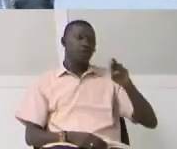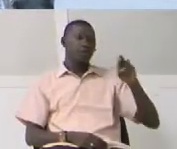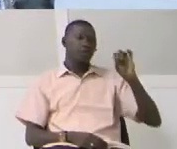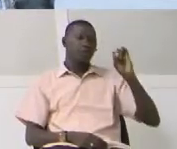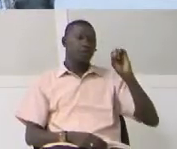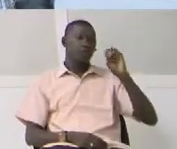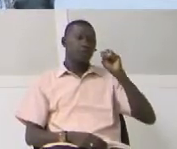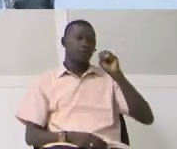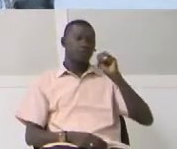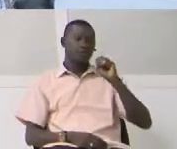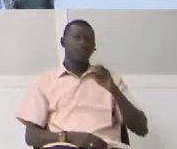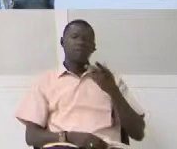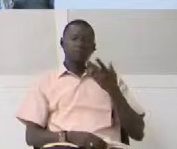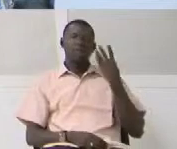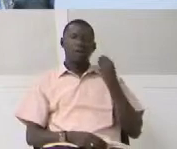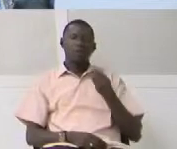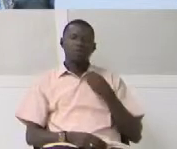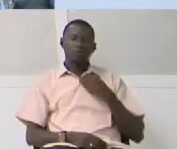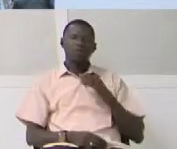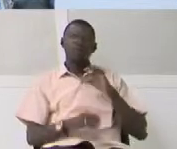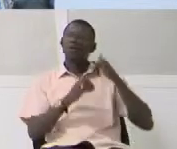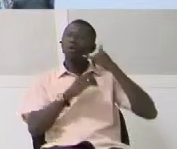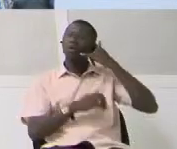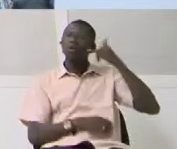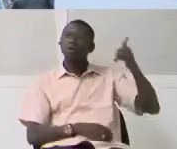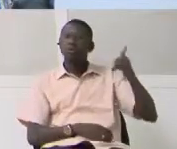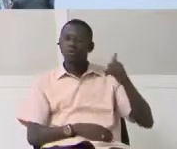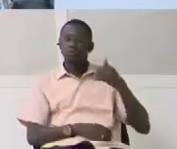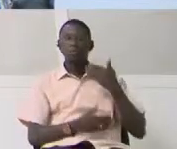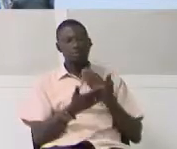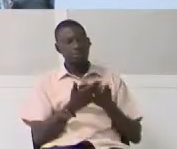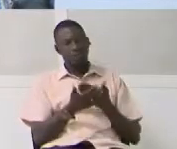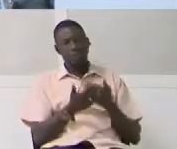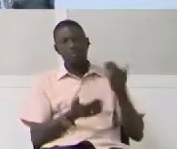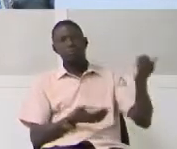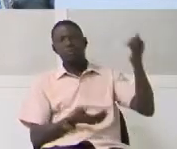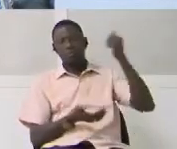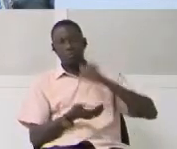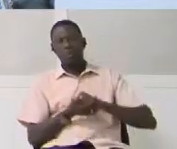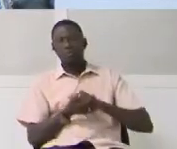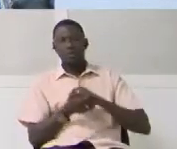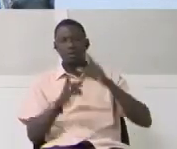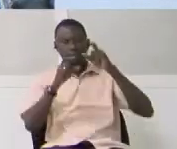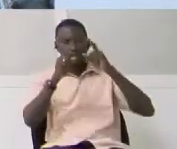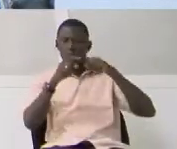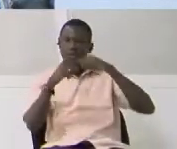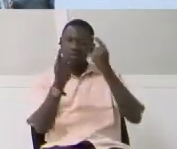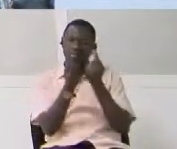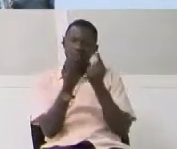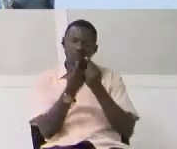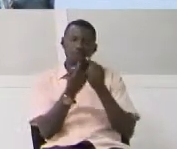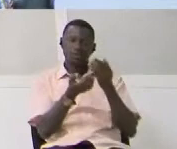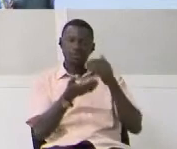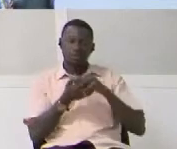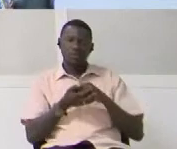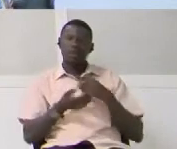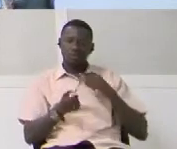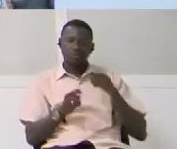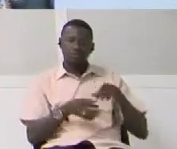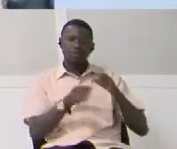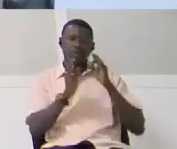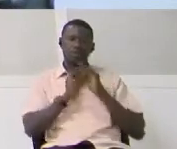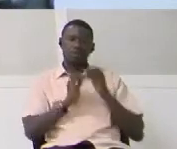dañ uyu jëlen. That was how I contacted them and I asked him to bring them to me first because I have been contacted that I should take them to